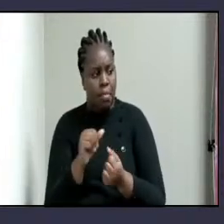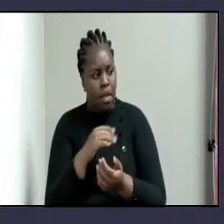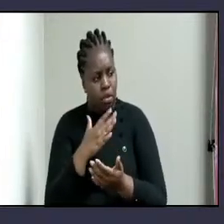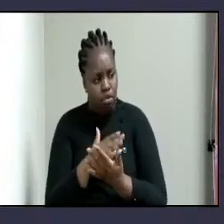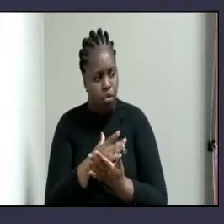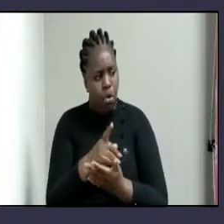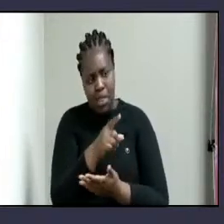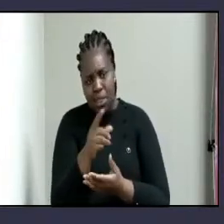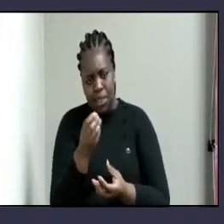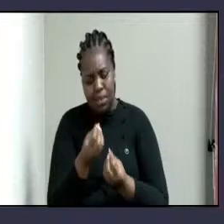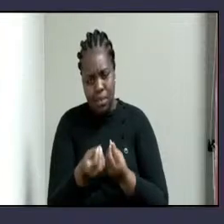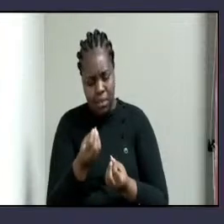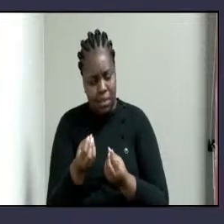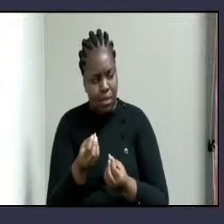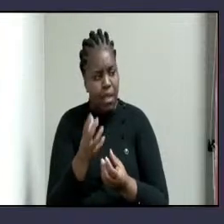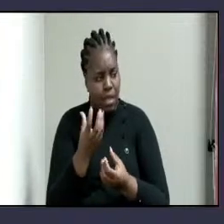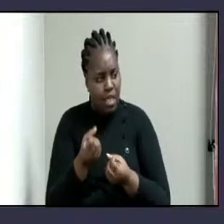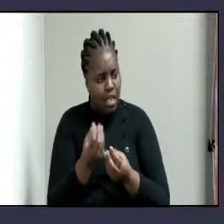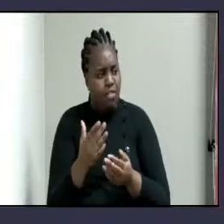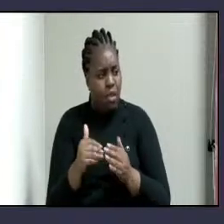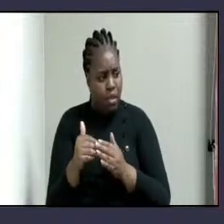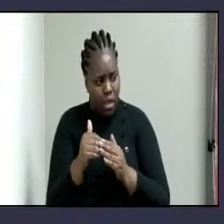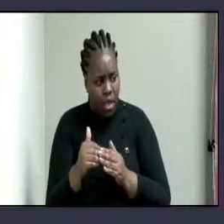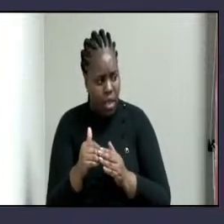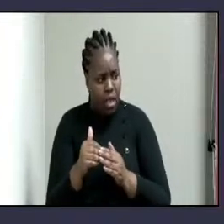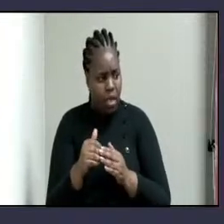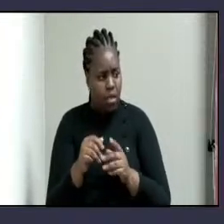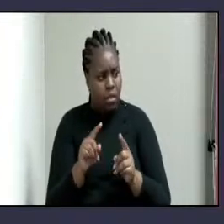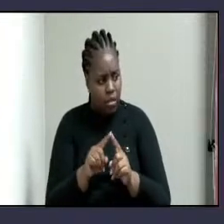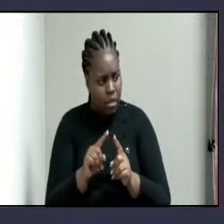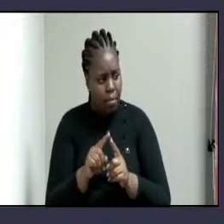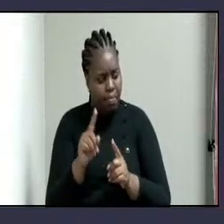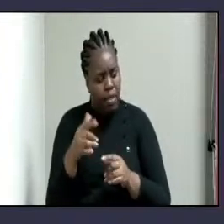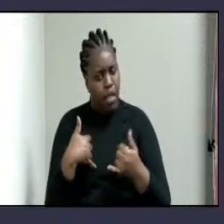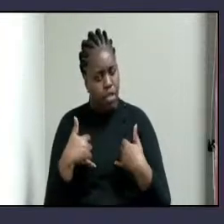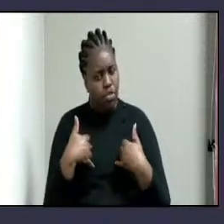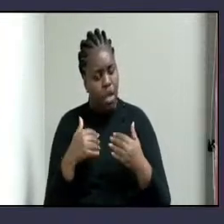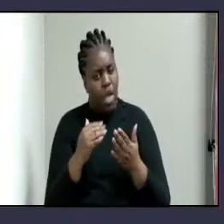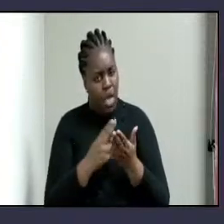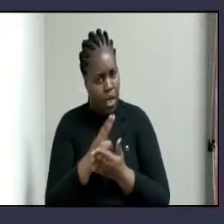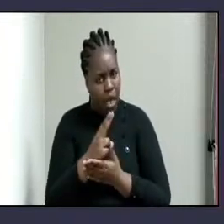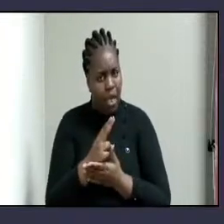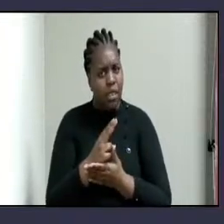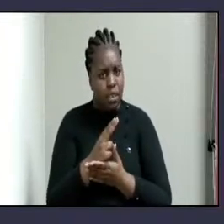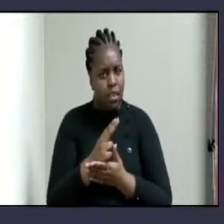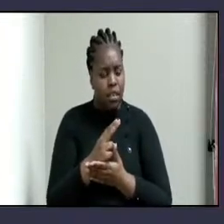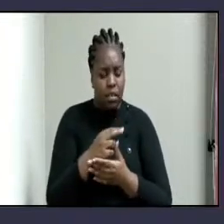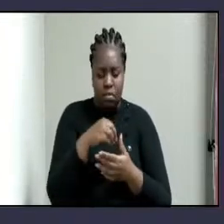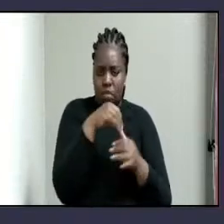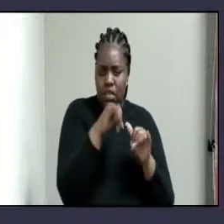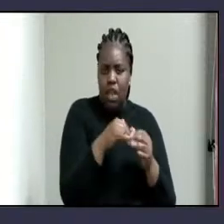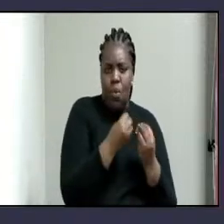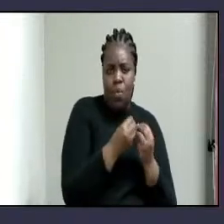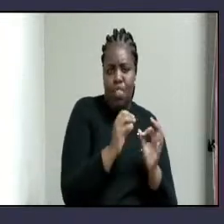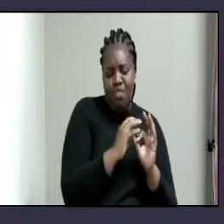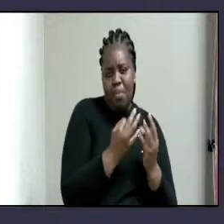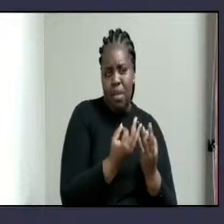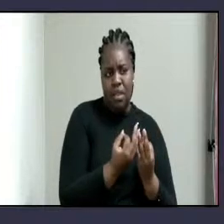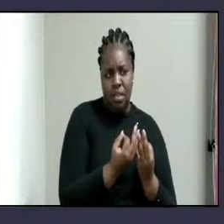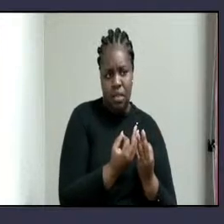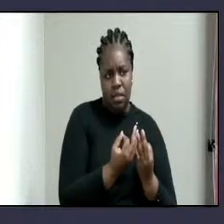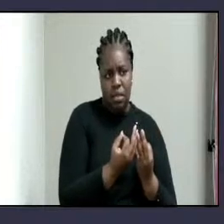ensure that these children in alternative care also enjoy rights equally to children that are in families.